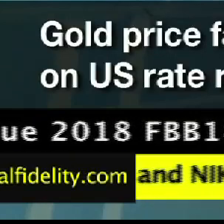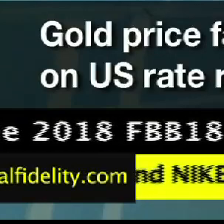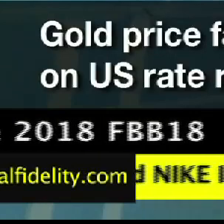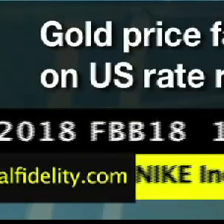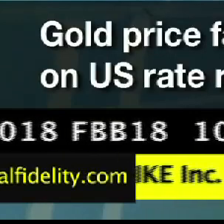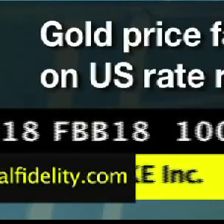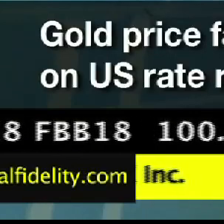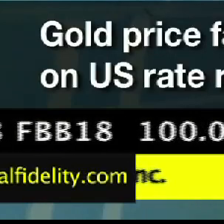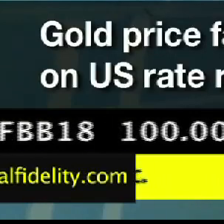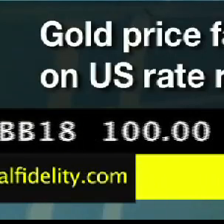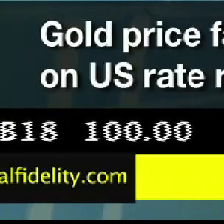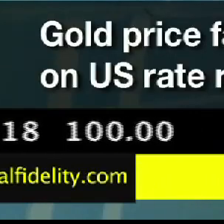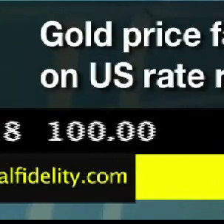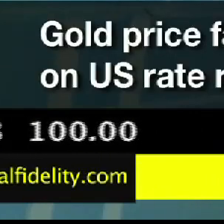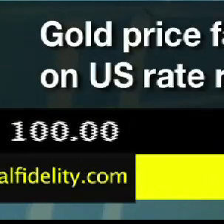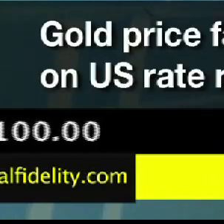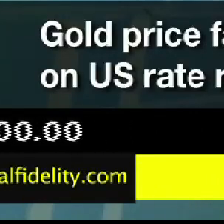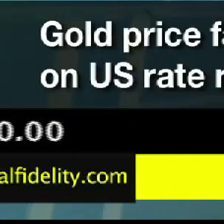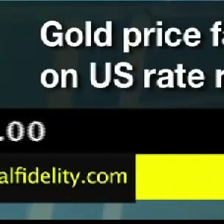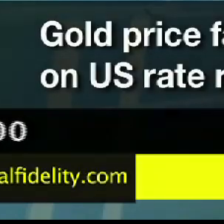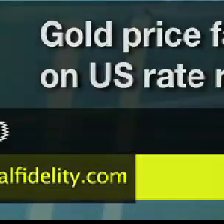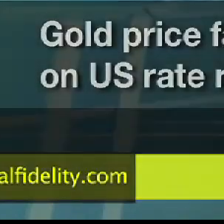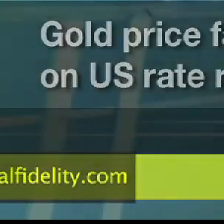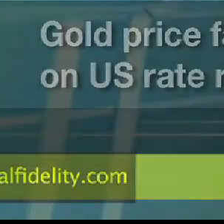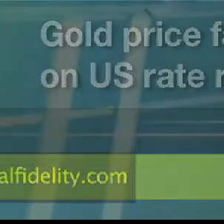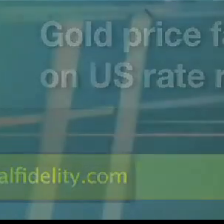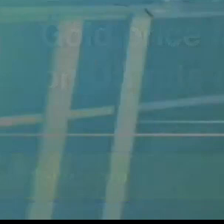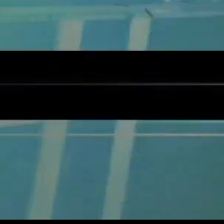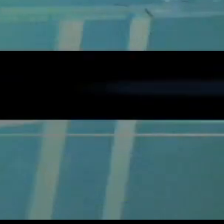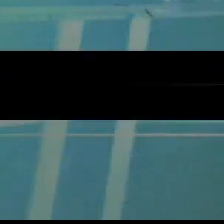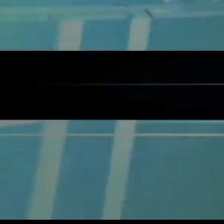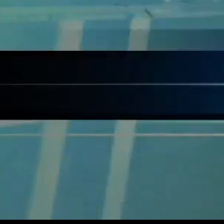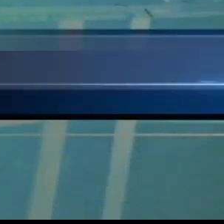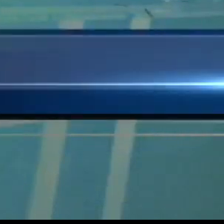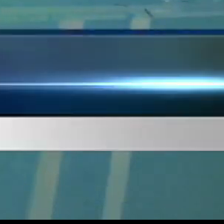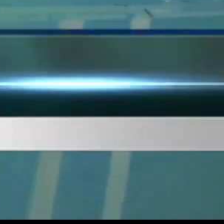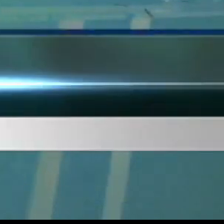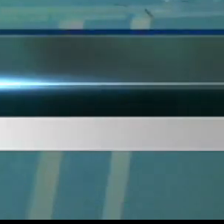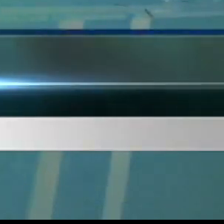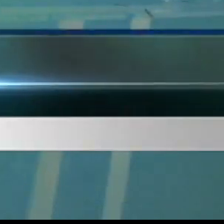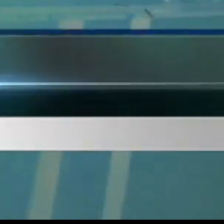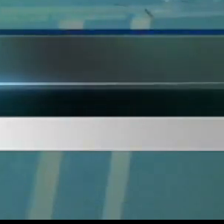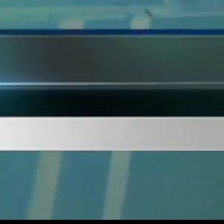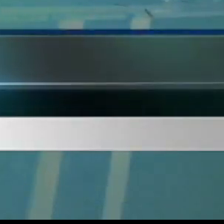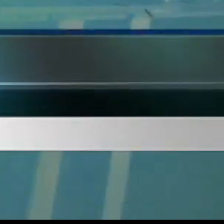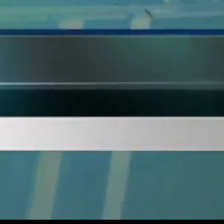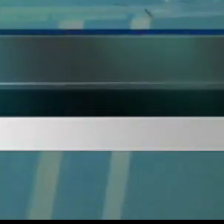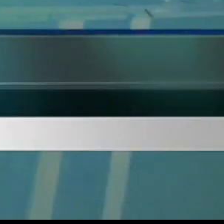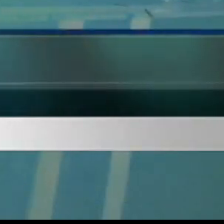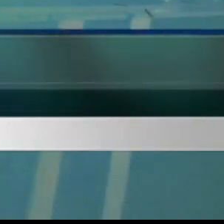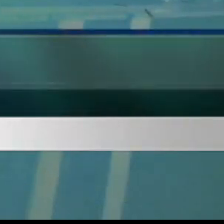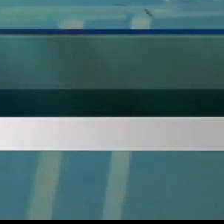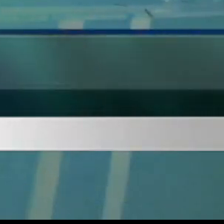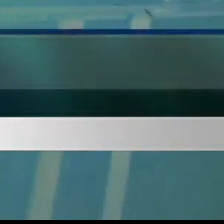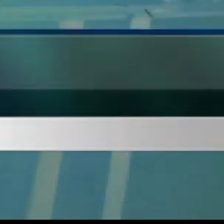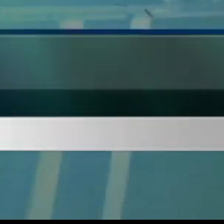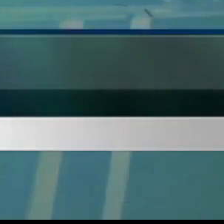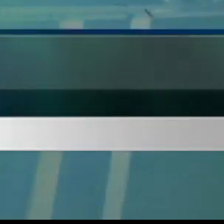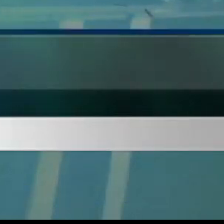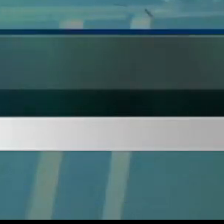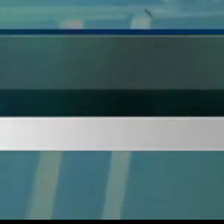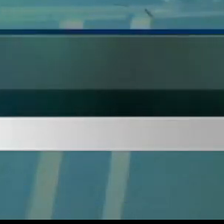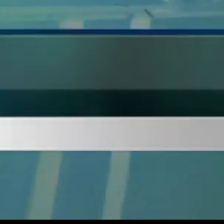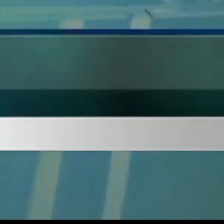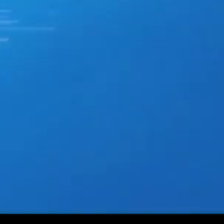fell 5% to its weakest since the global financial crisis. This has been your Royal Fidelity Business News. I'm